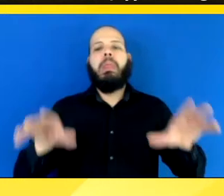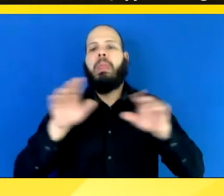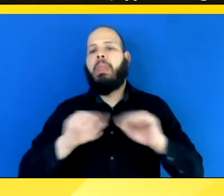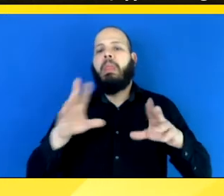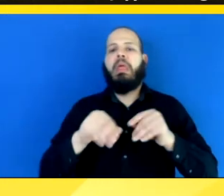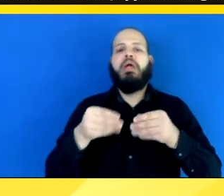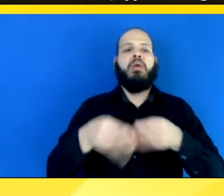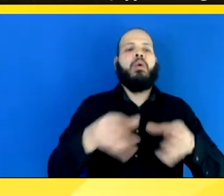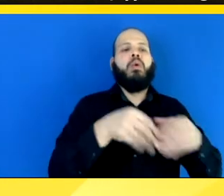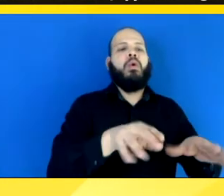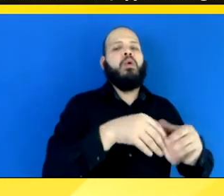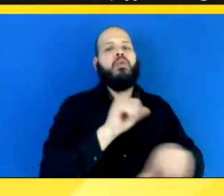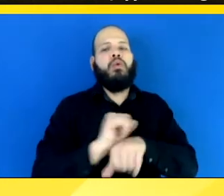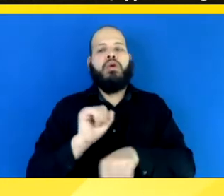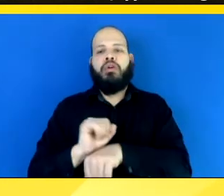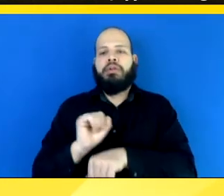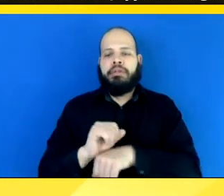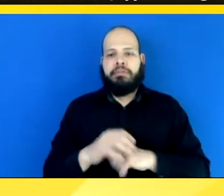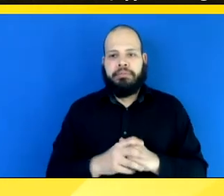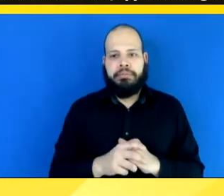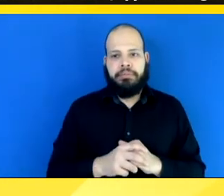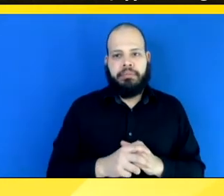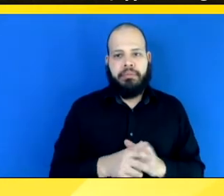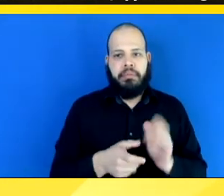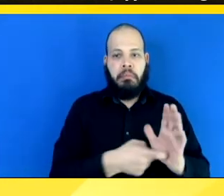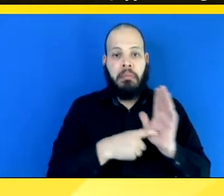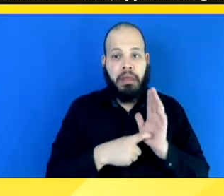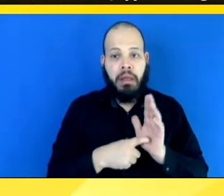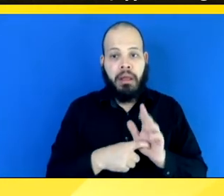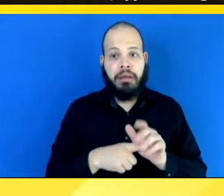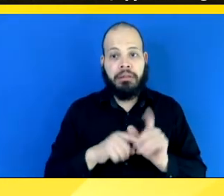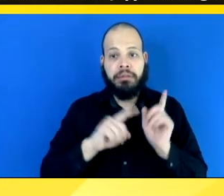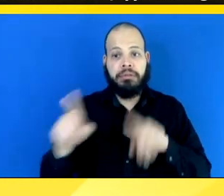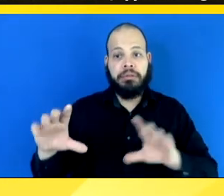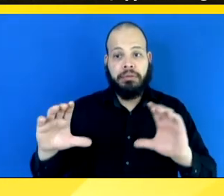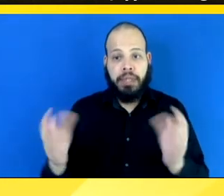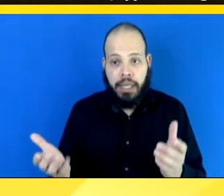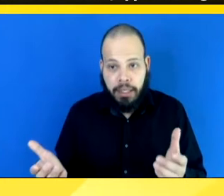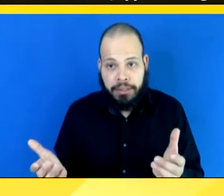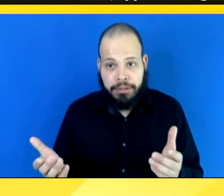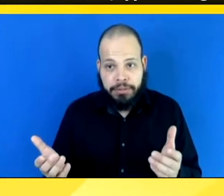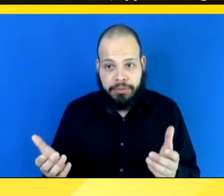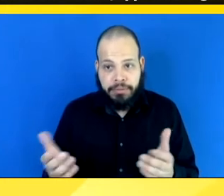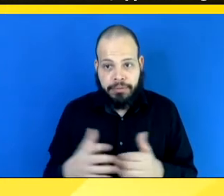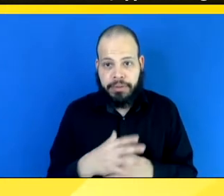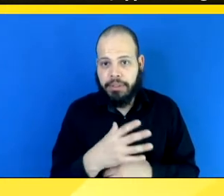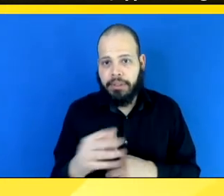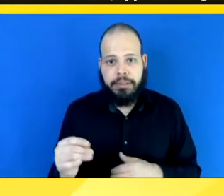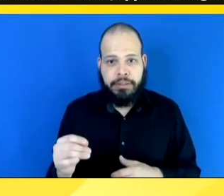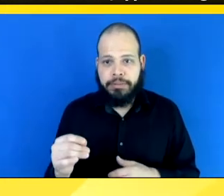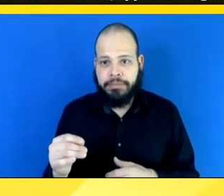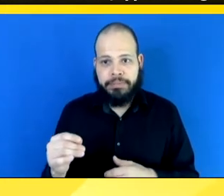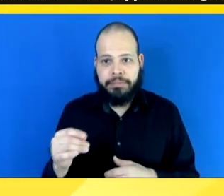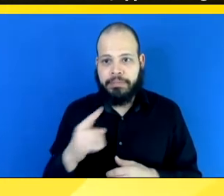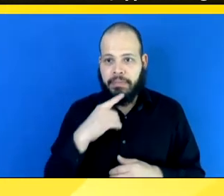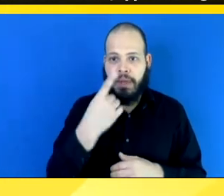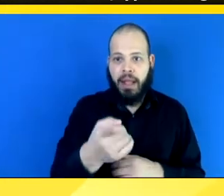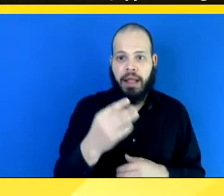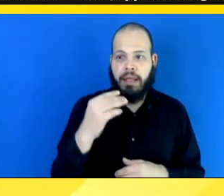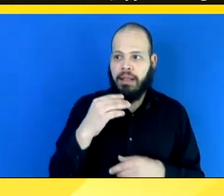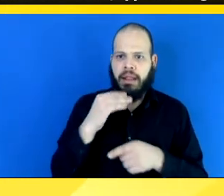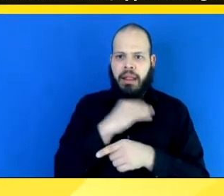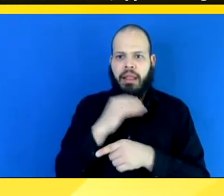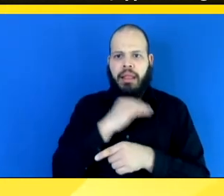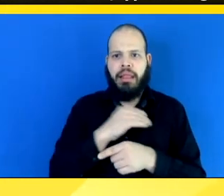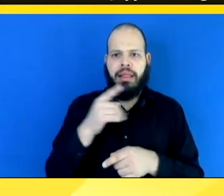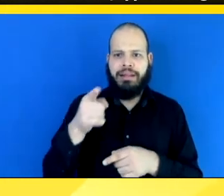scare the workers. And then when the workers don't know the truth and stand up and say, no, that's not true, they call them to the front of the class and take a picture of their badge.